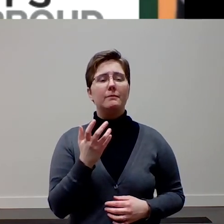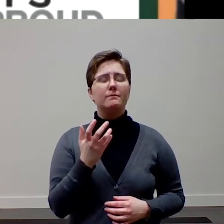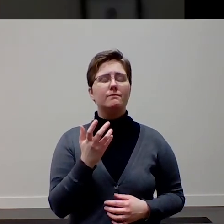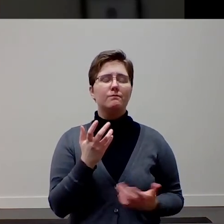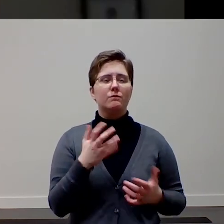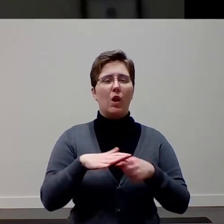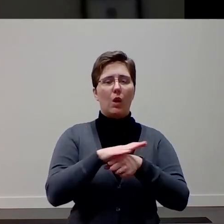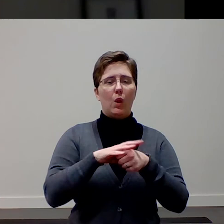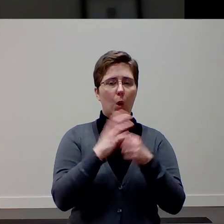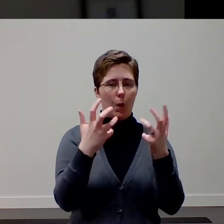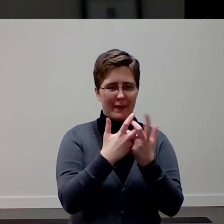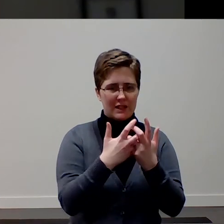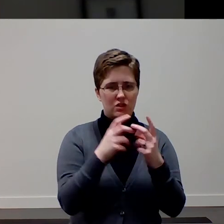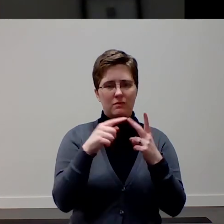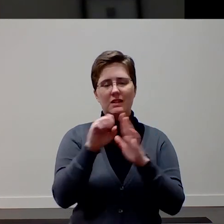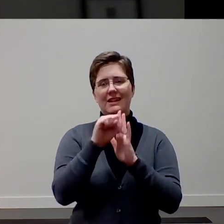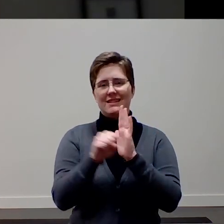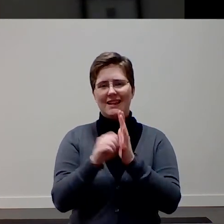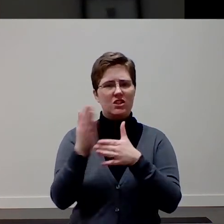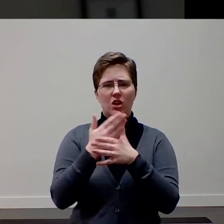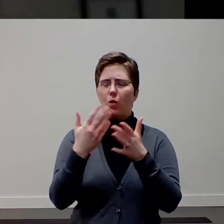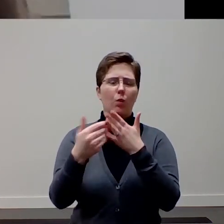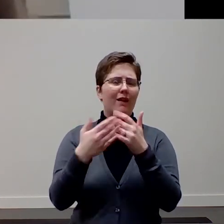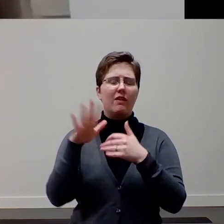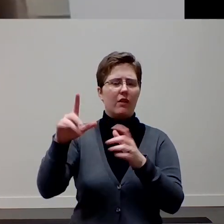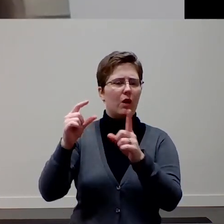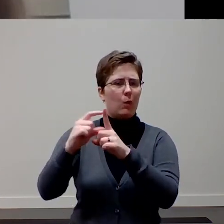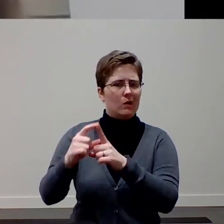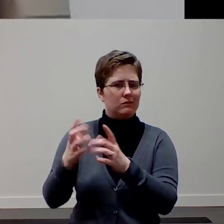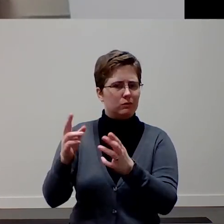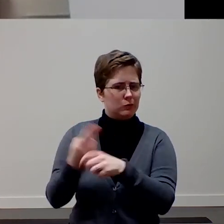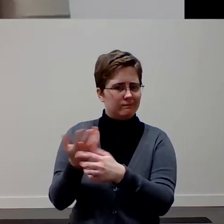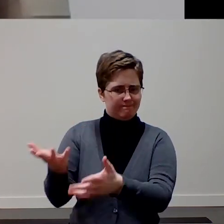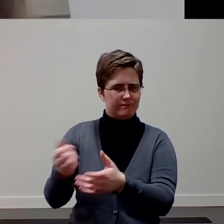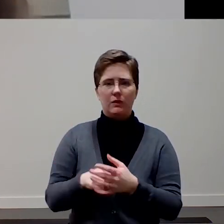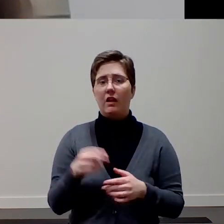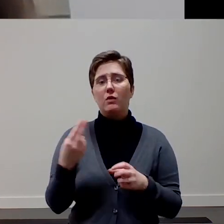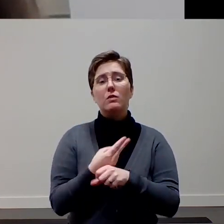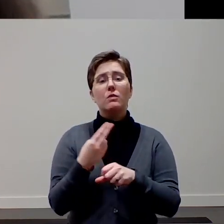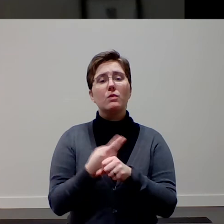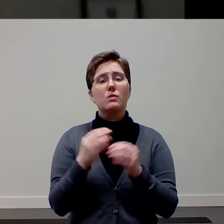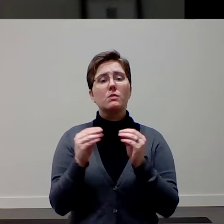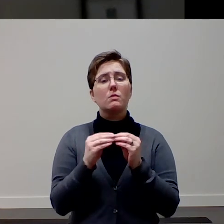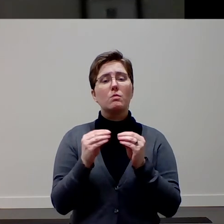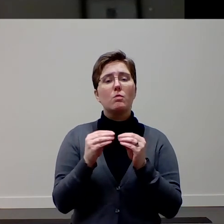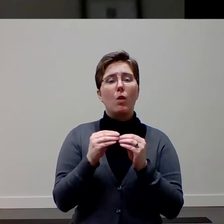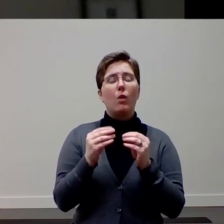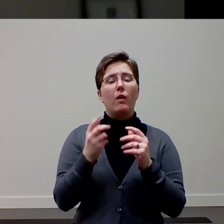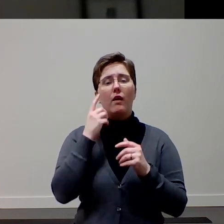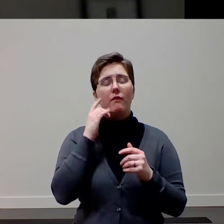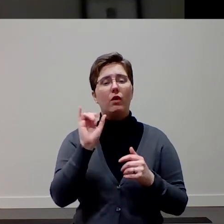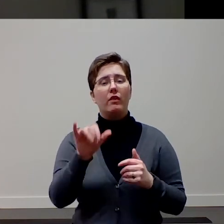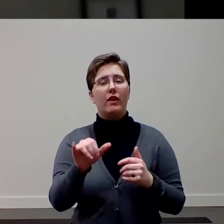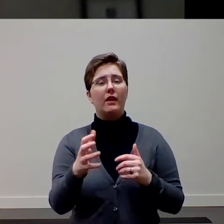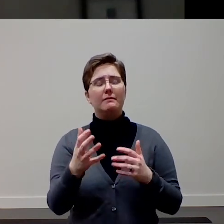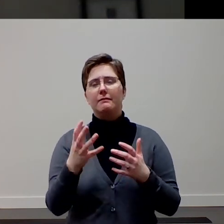I see her too. Okay, I'm just using Jim's laptop. Okay, so what I need is a motion to come